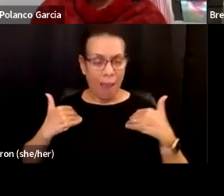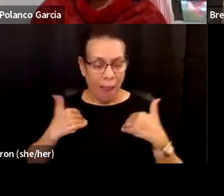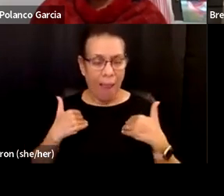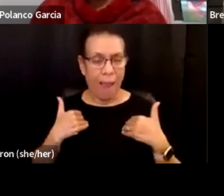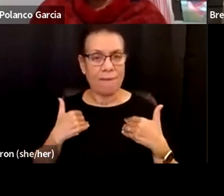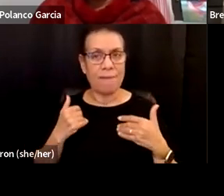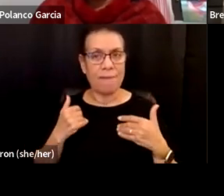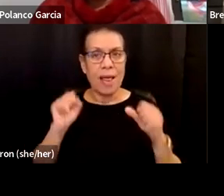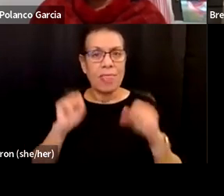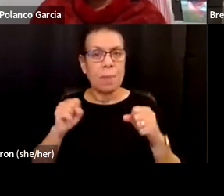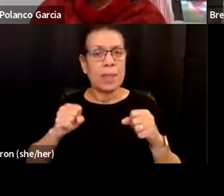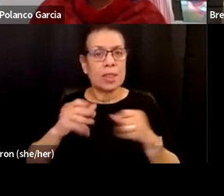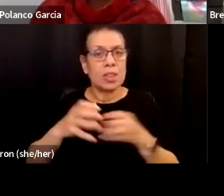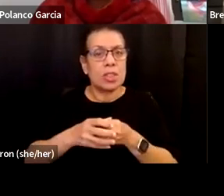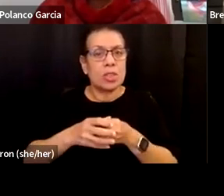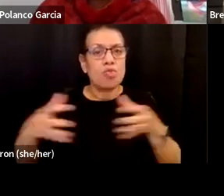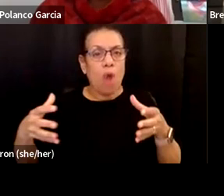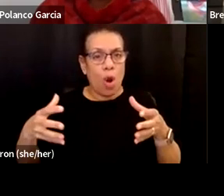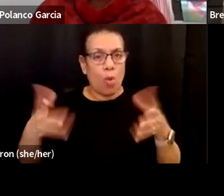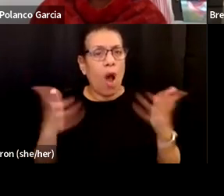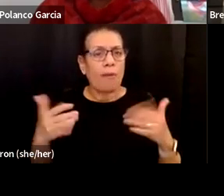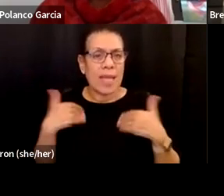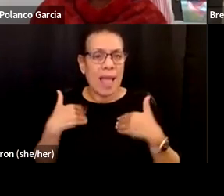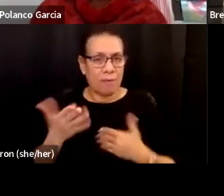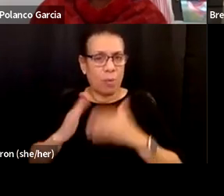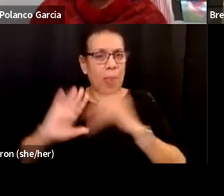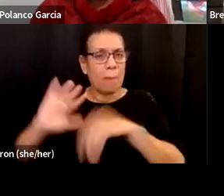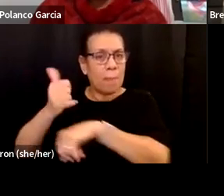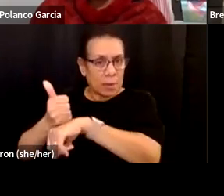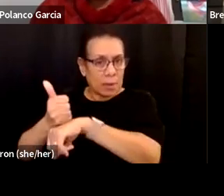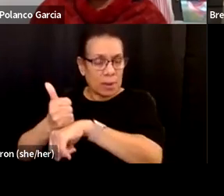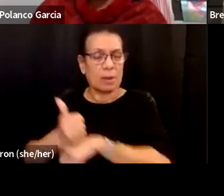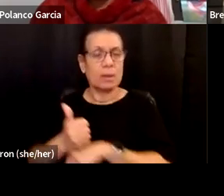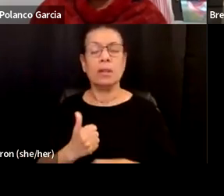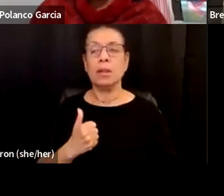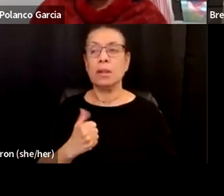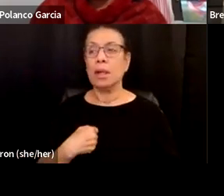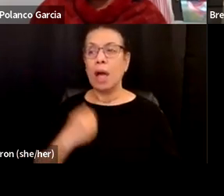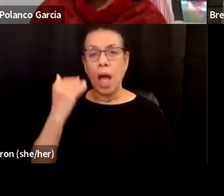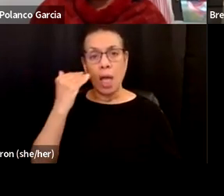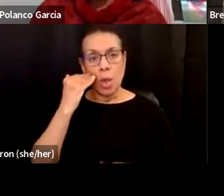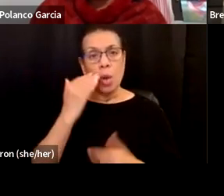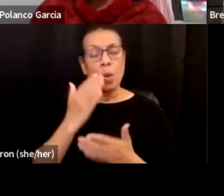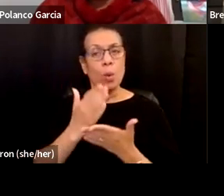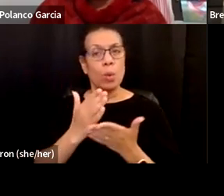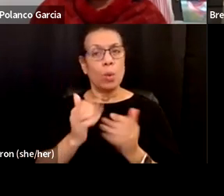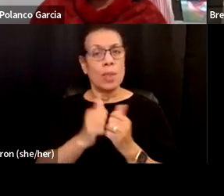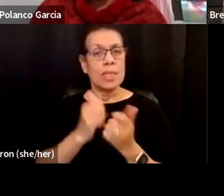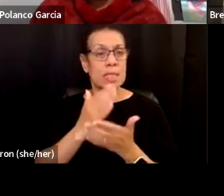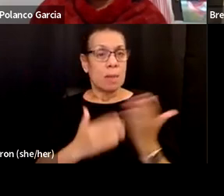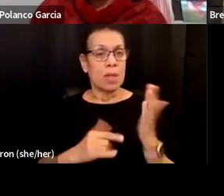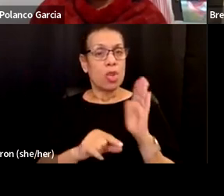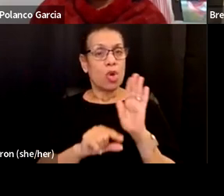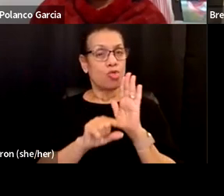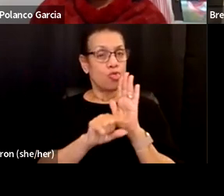absorb the expansion and i know that with some of the grade kind of